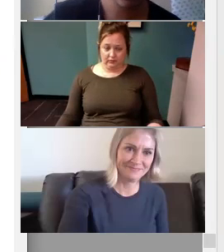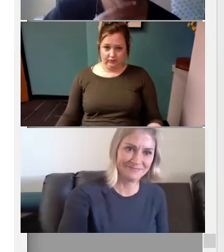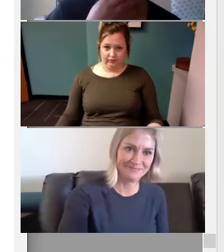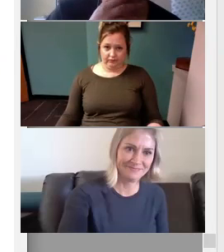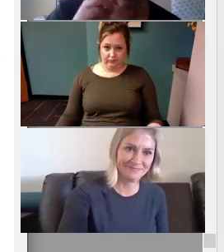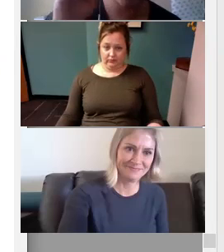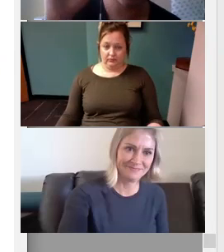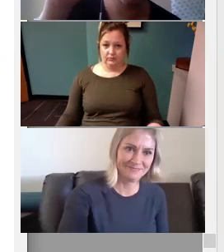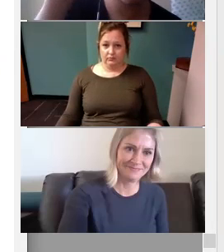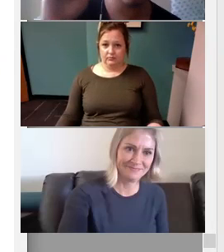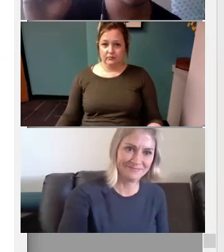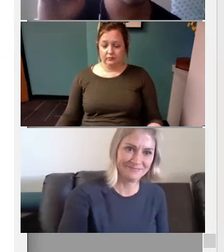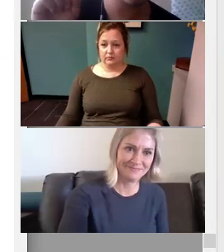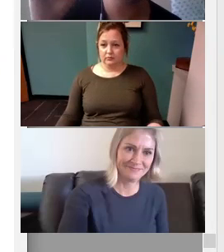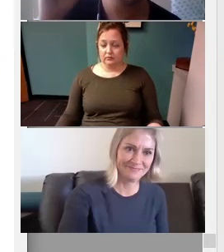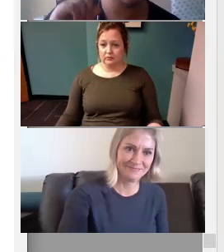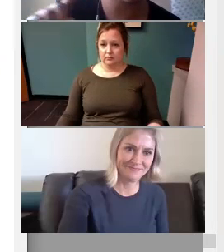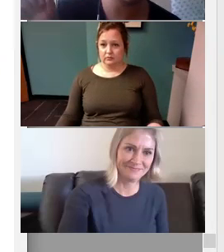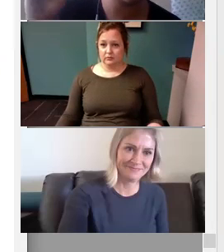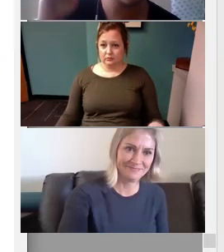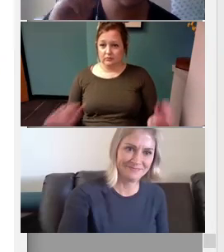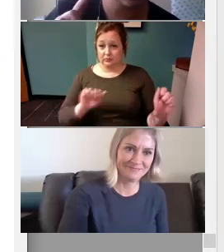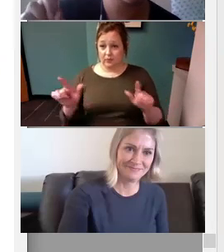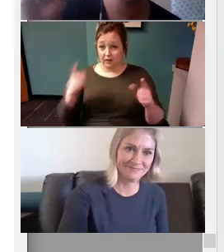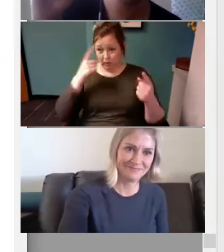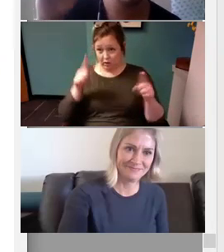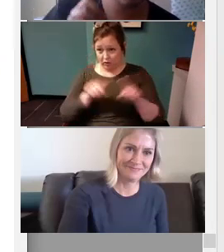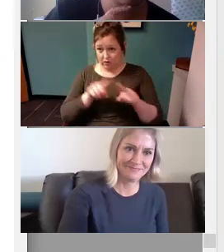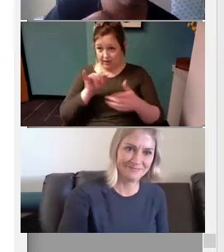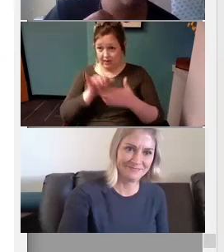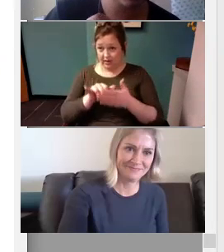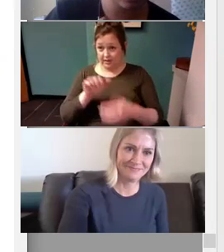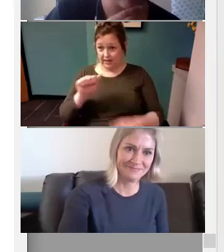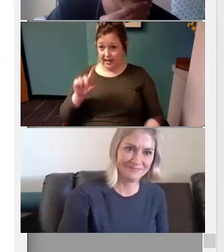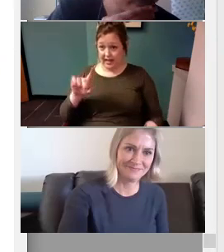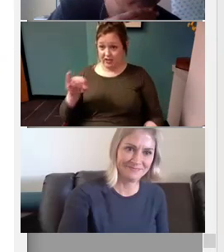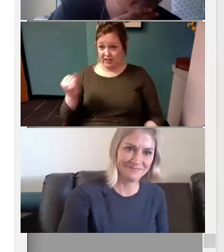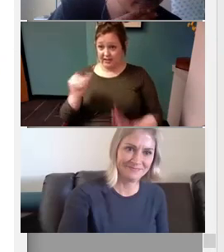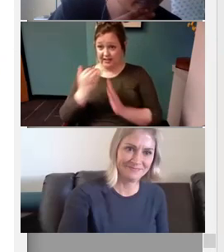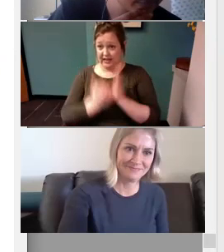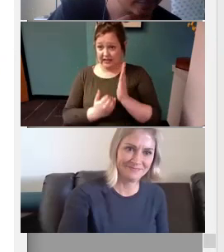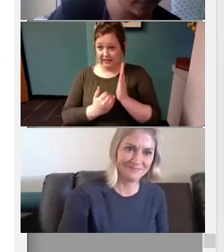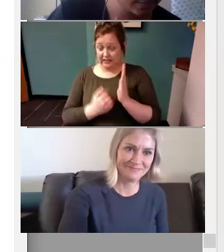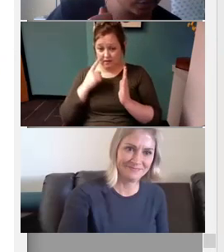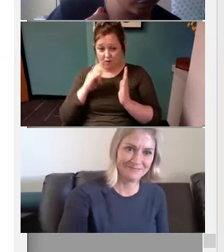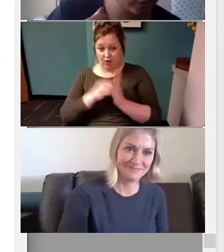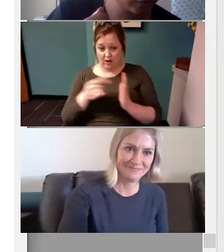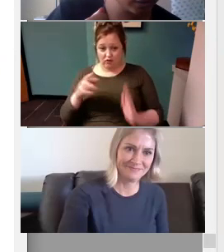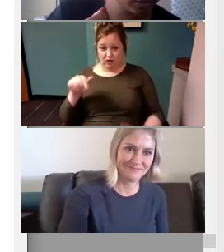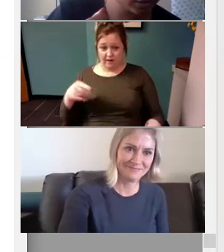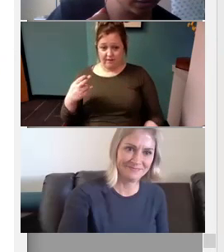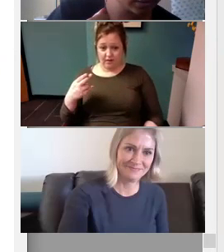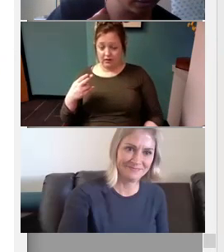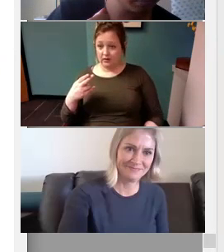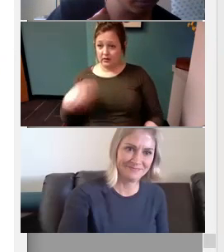right? So first things first, does everyone agree that this is the adjacency list for this particular graph? No